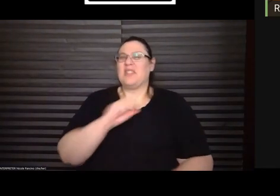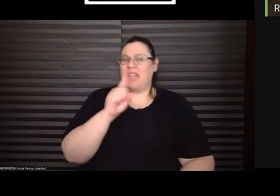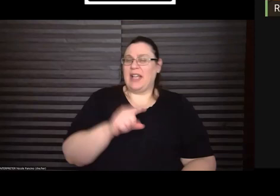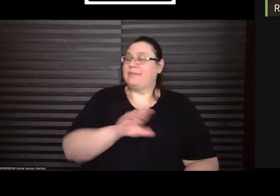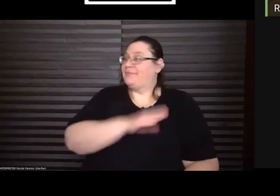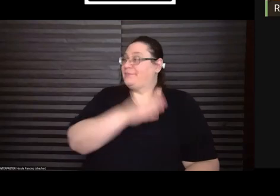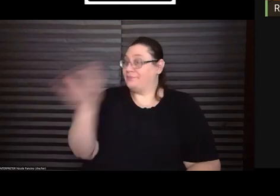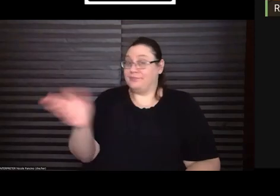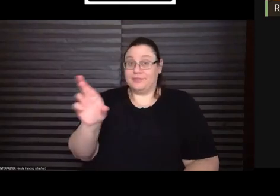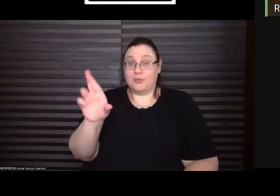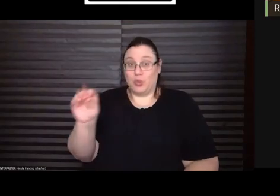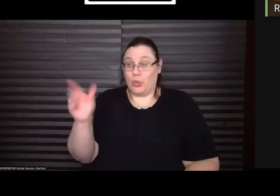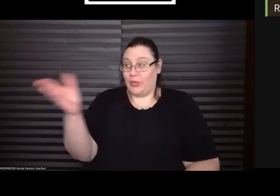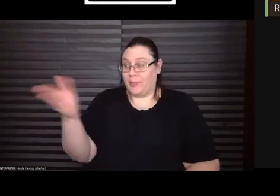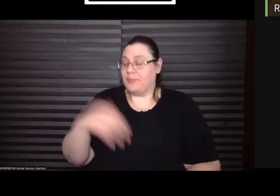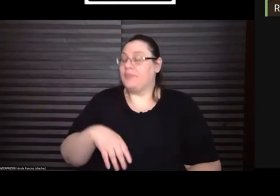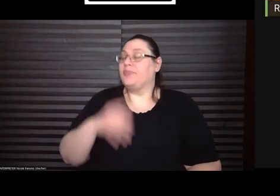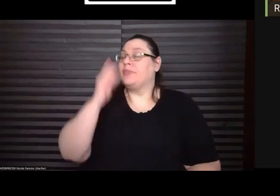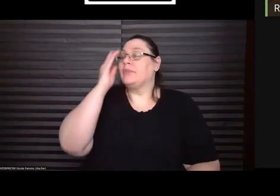So Ruth,